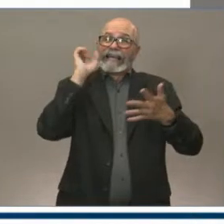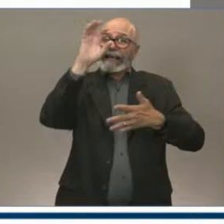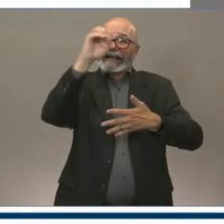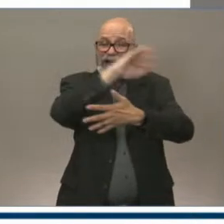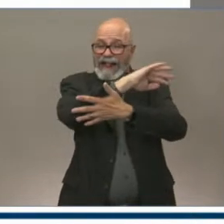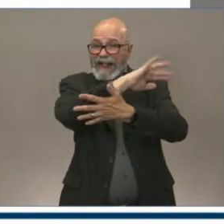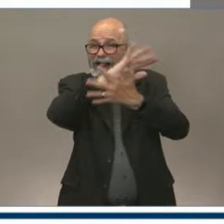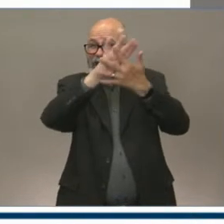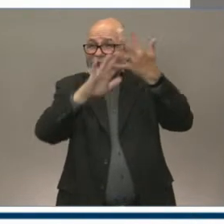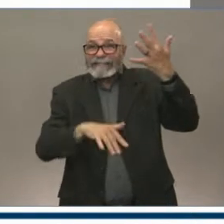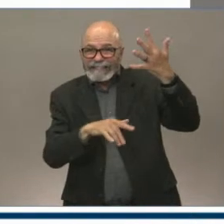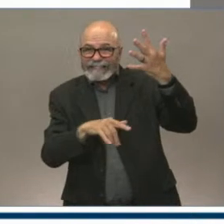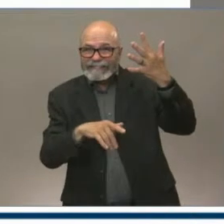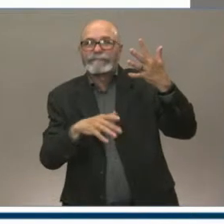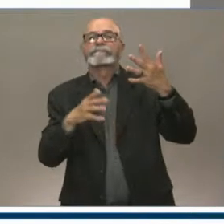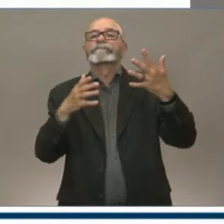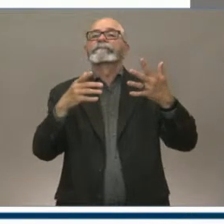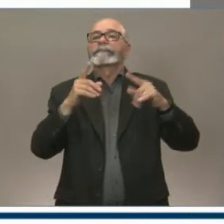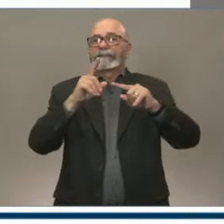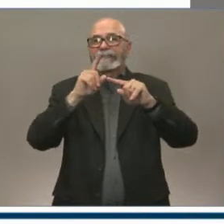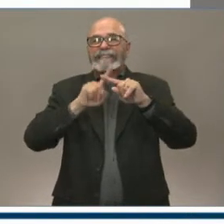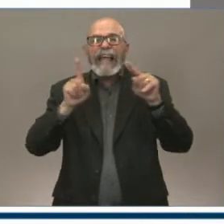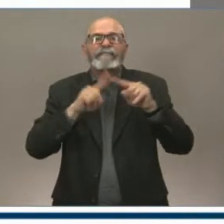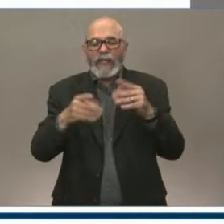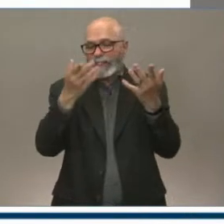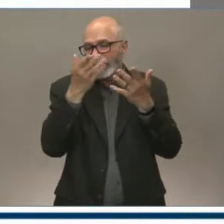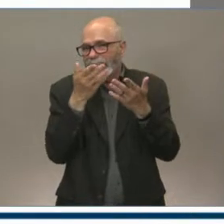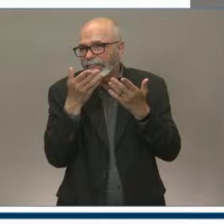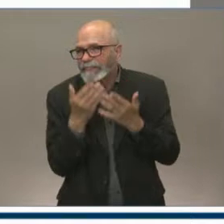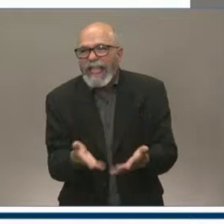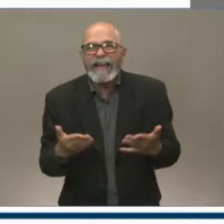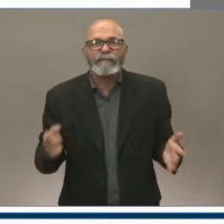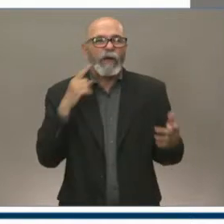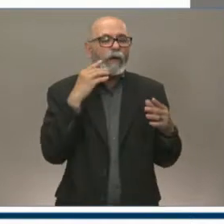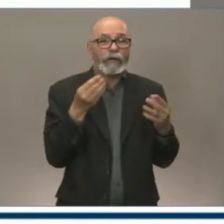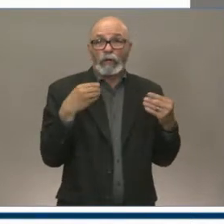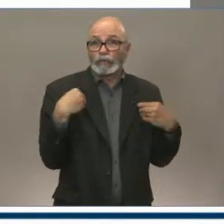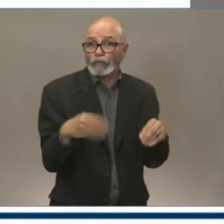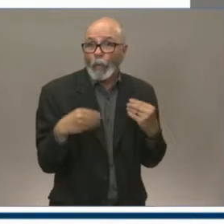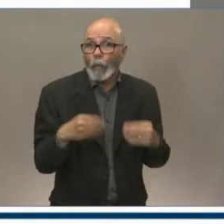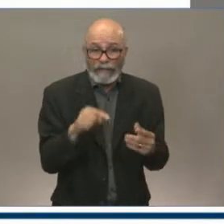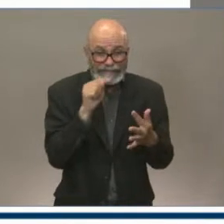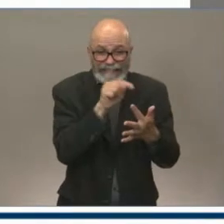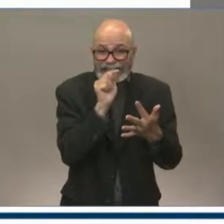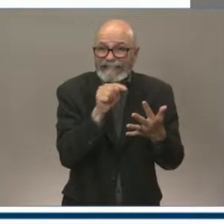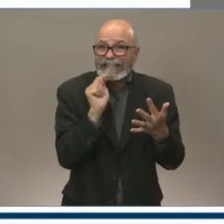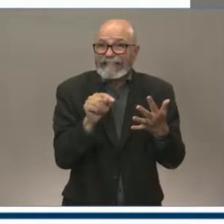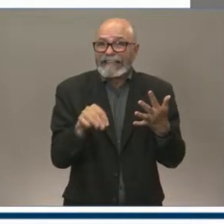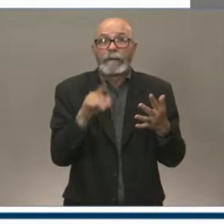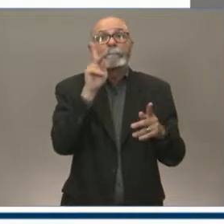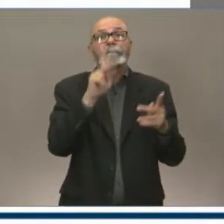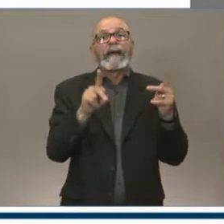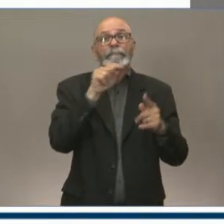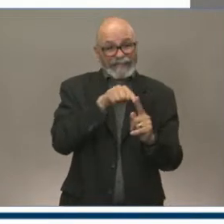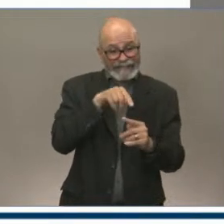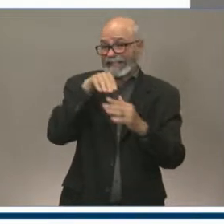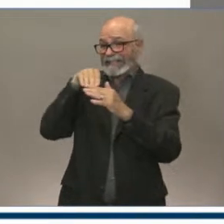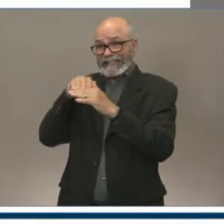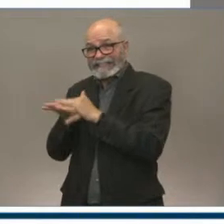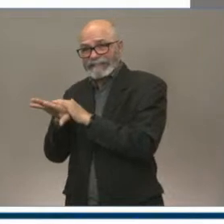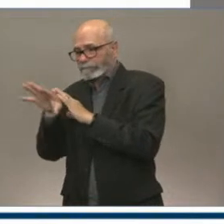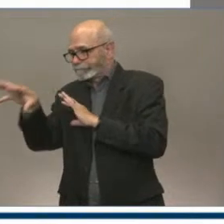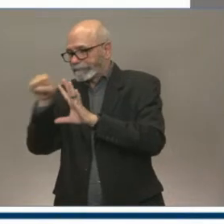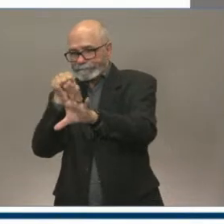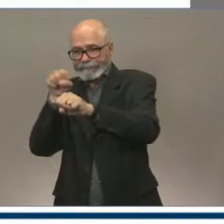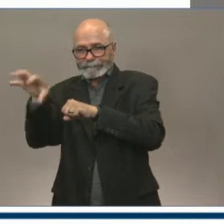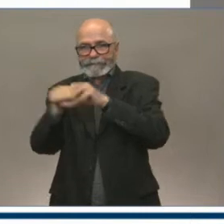of consumer products, a store that is selling those is allowed to have people come in and in-store purchases,